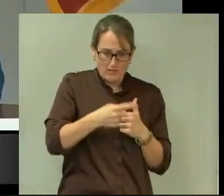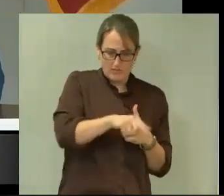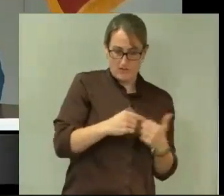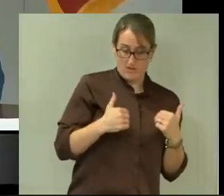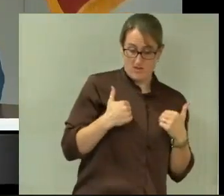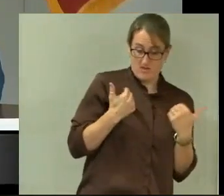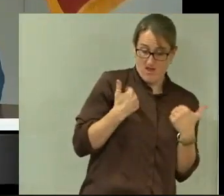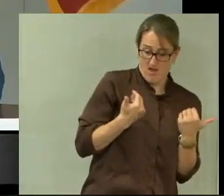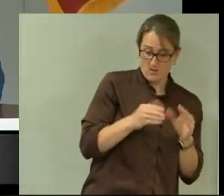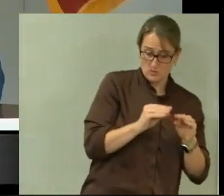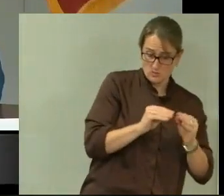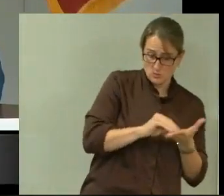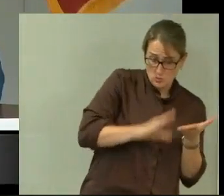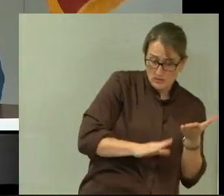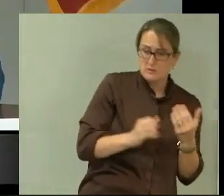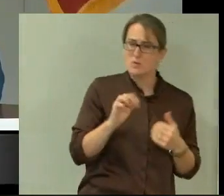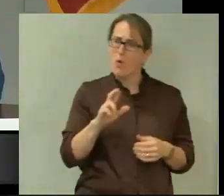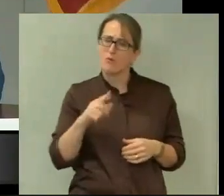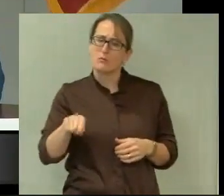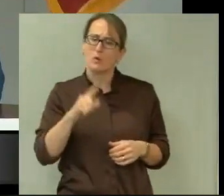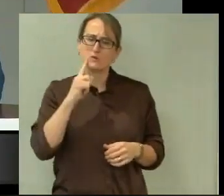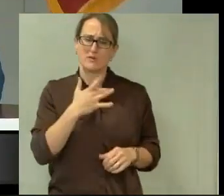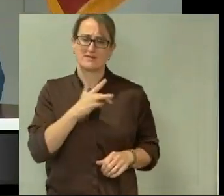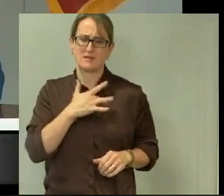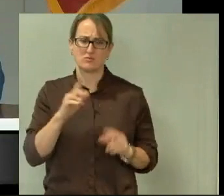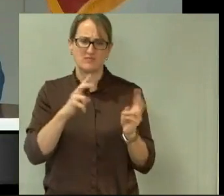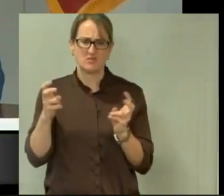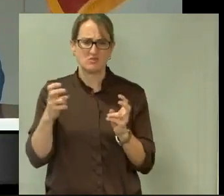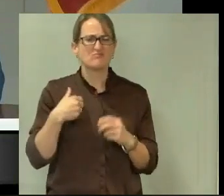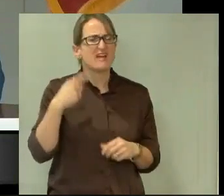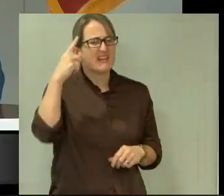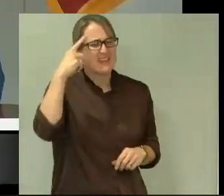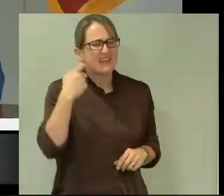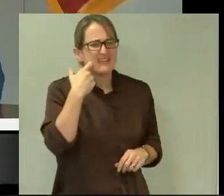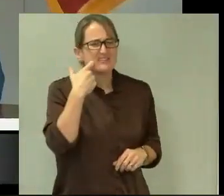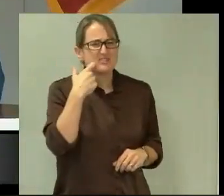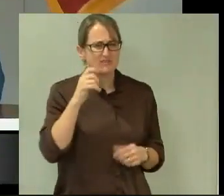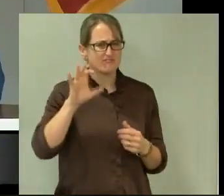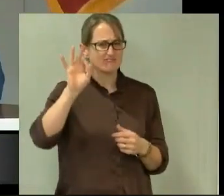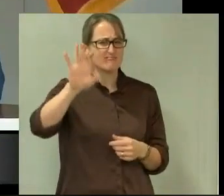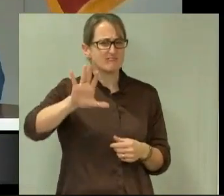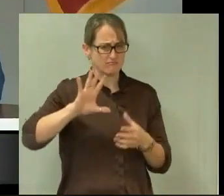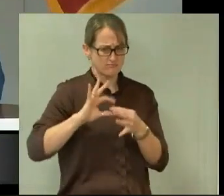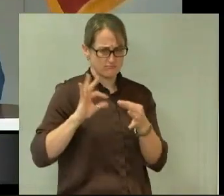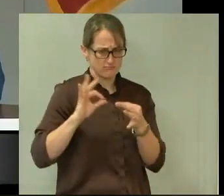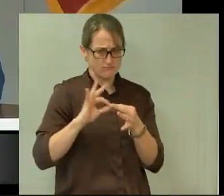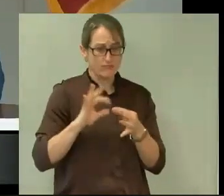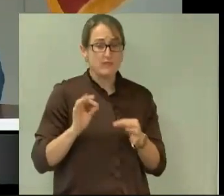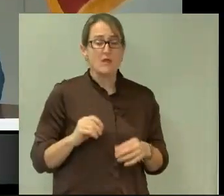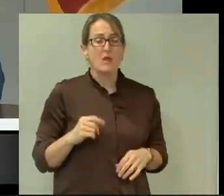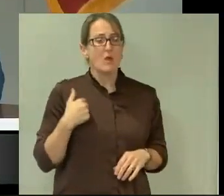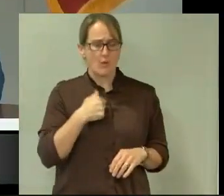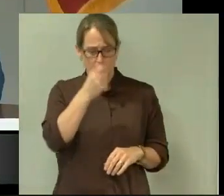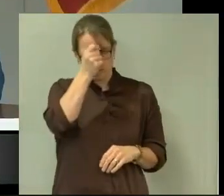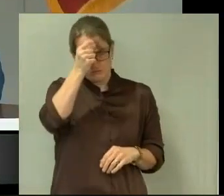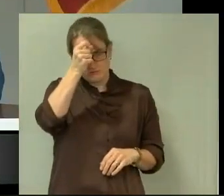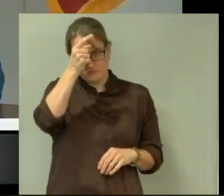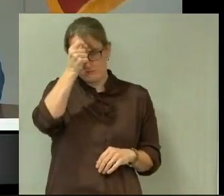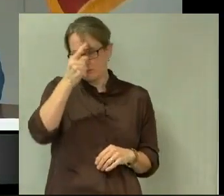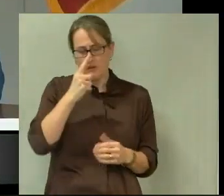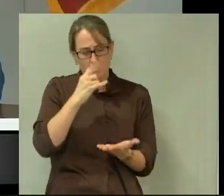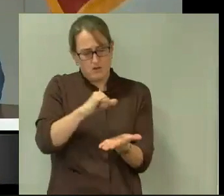issues? I think I already covered that in my prior remark, where I said we're sensitive to the notion that you cannot